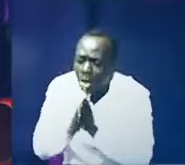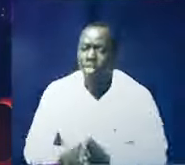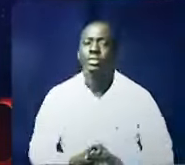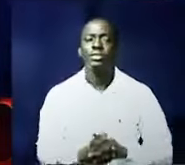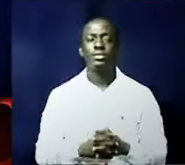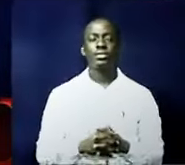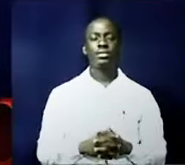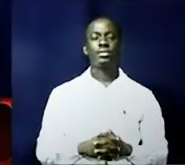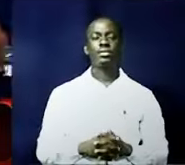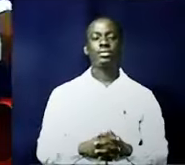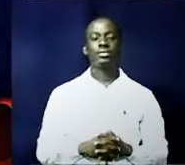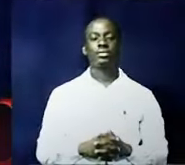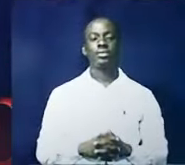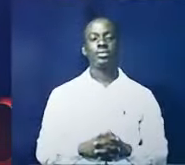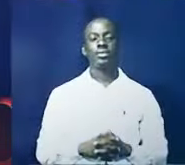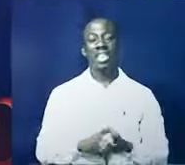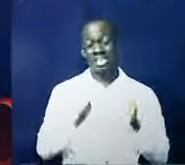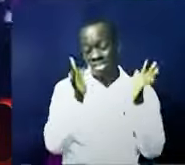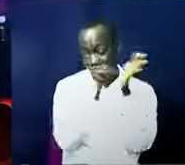praying.